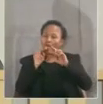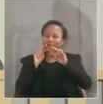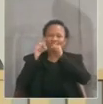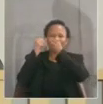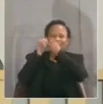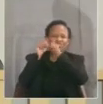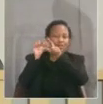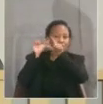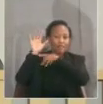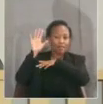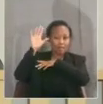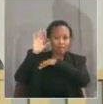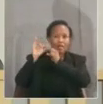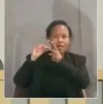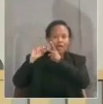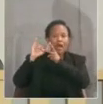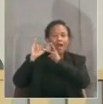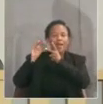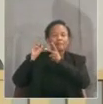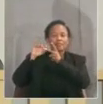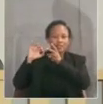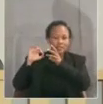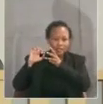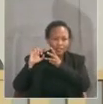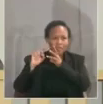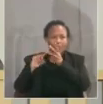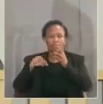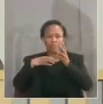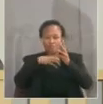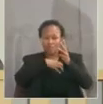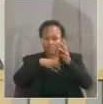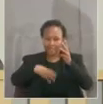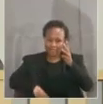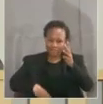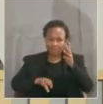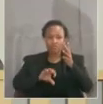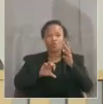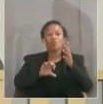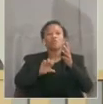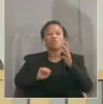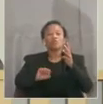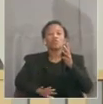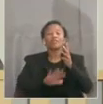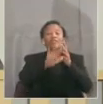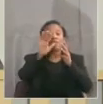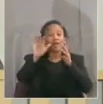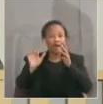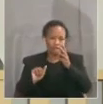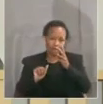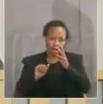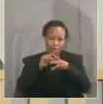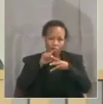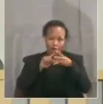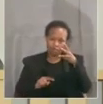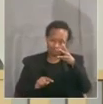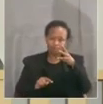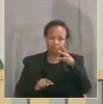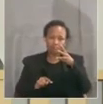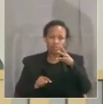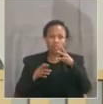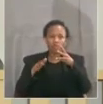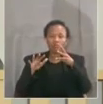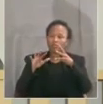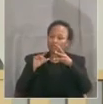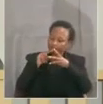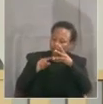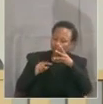the IMC, as well as the Presidency of South Africa, of the Republic of South Africa, that had